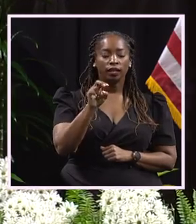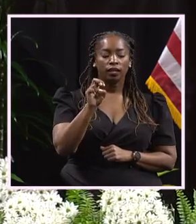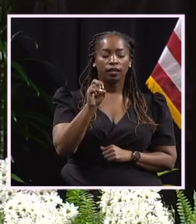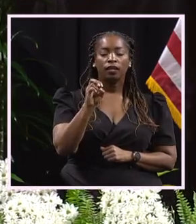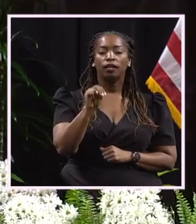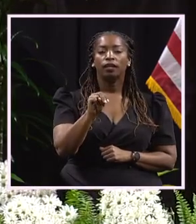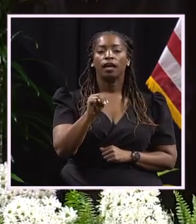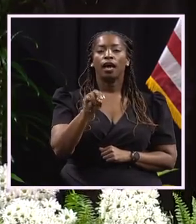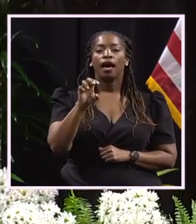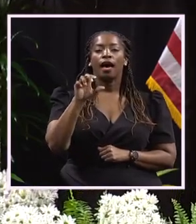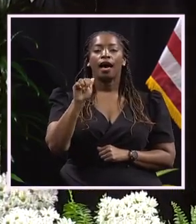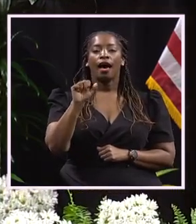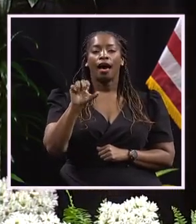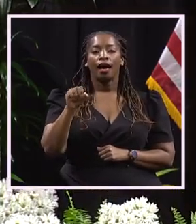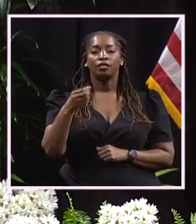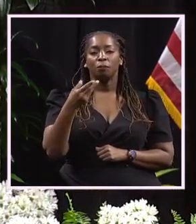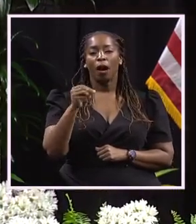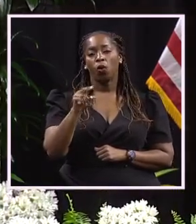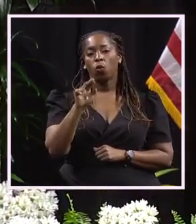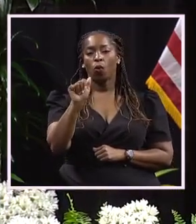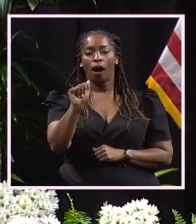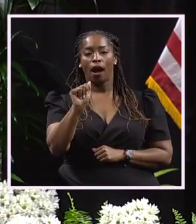Ashmaua Cooper,